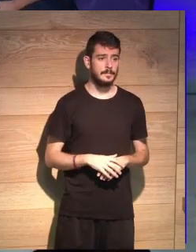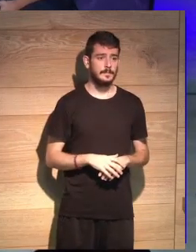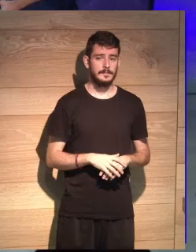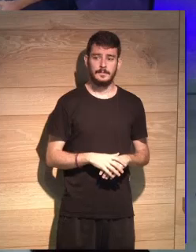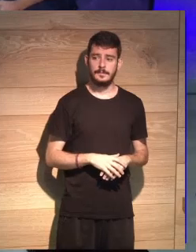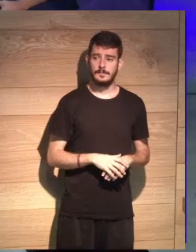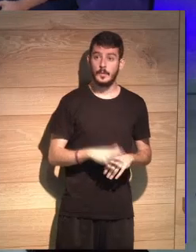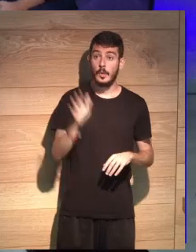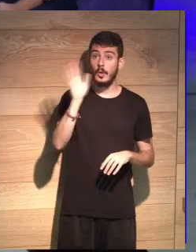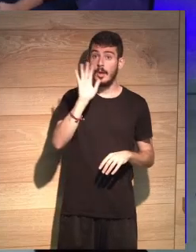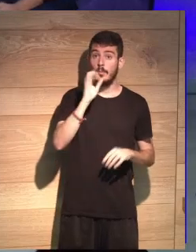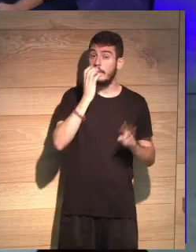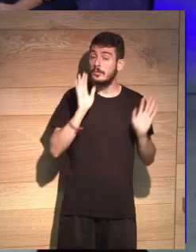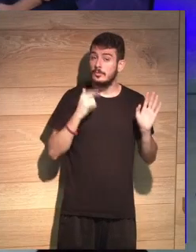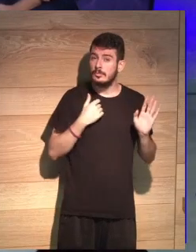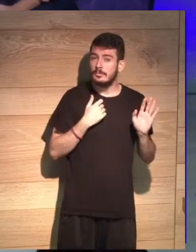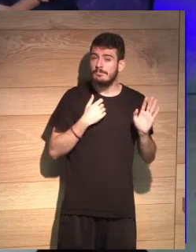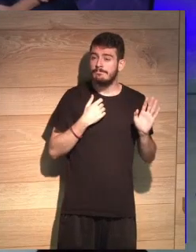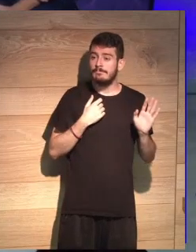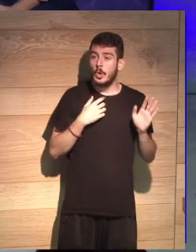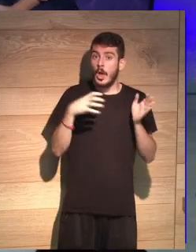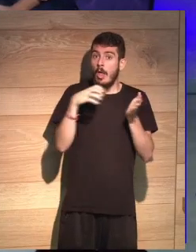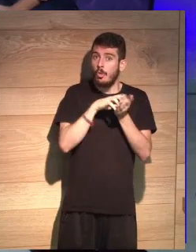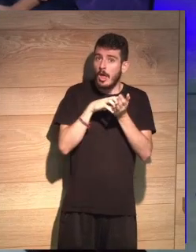Yes, we have a last one there.